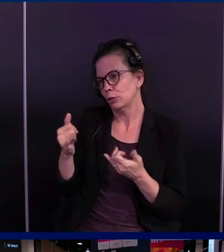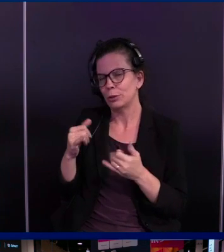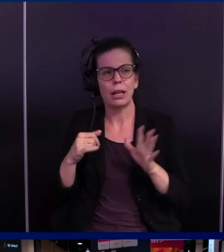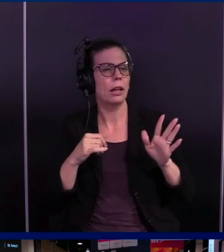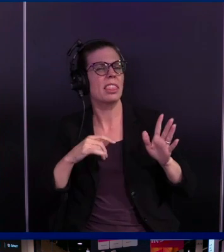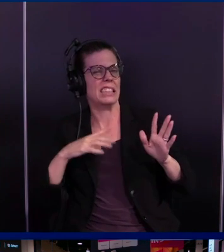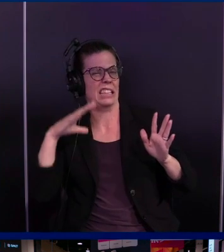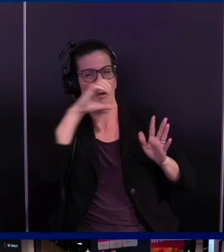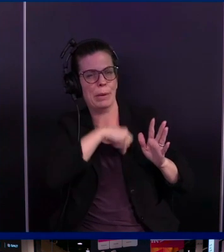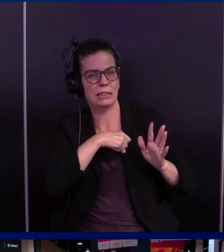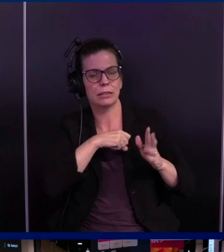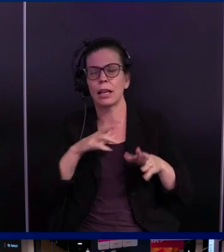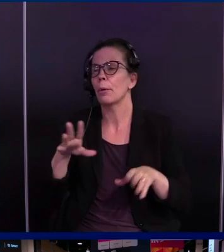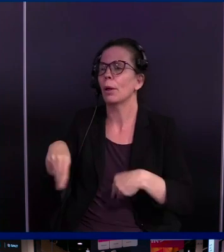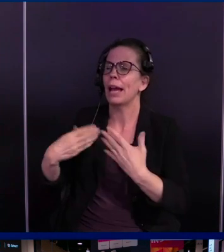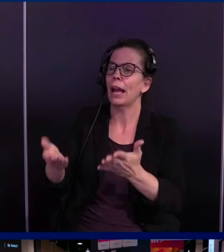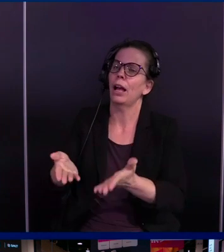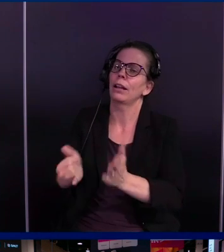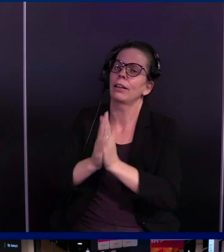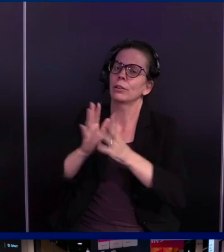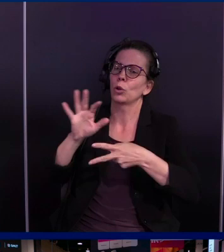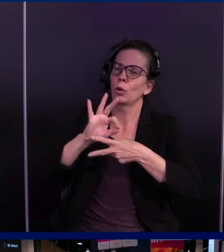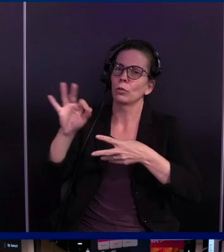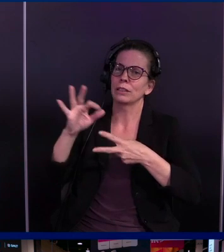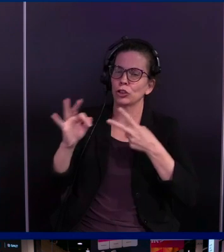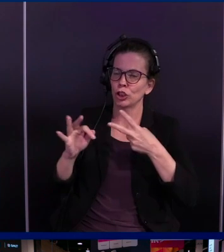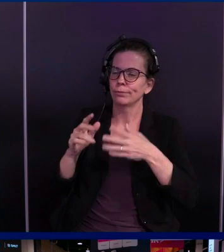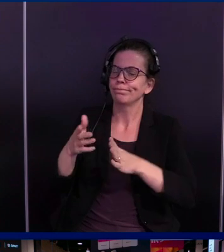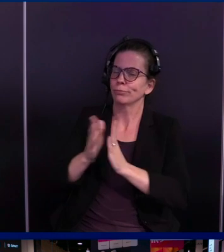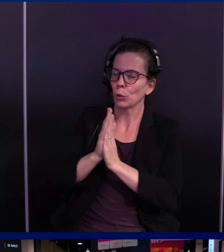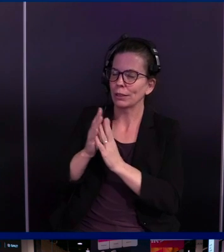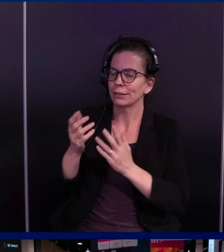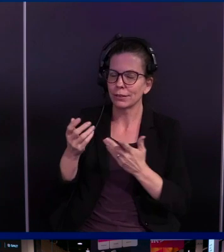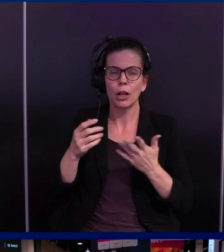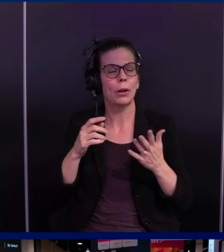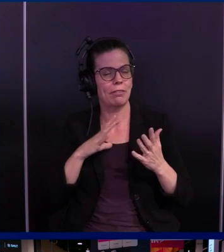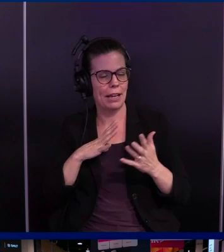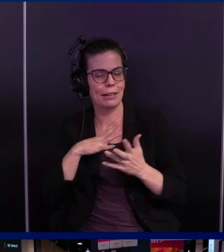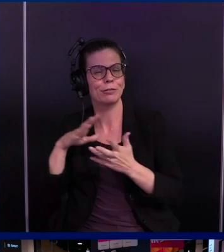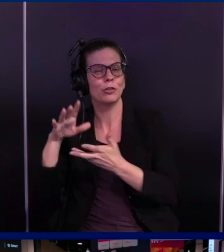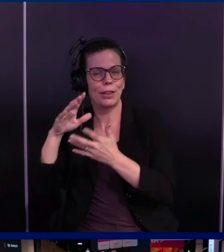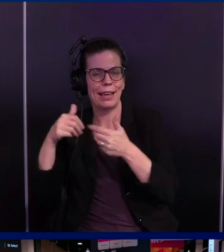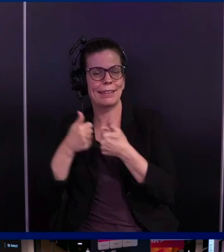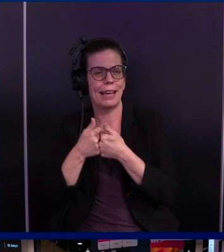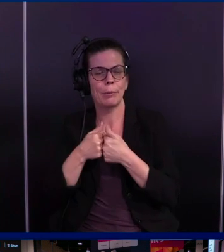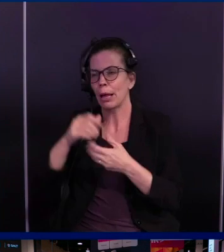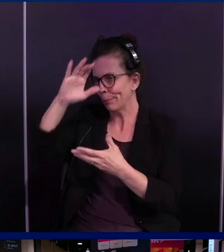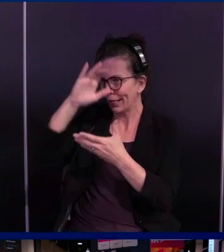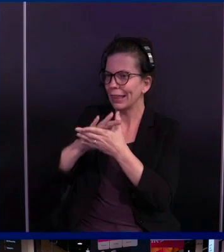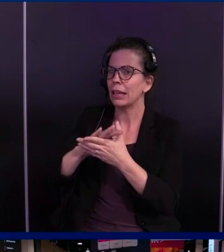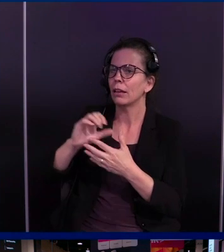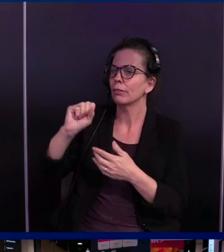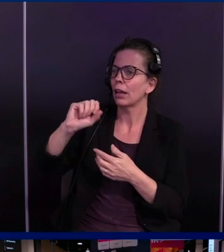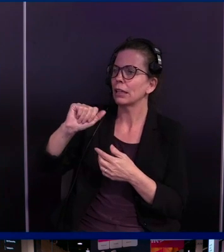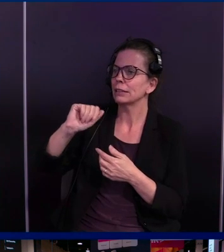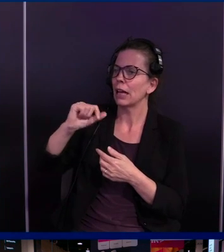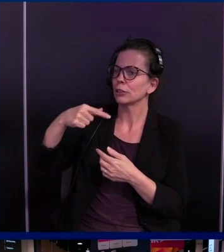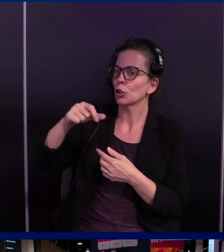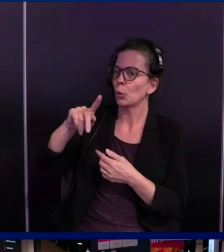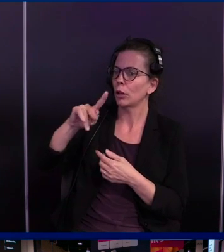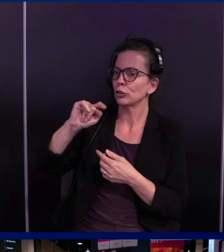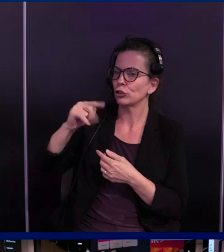put in a feature request for you with the Feature team. request, please. Yeah, look, with the Cloud Quest team. Believe. Yeah. Believe. Sasquatch. What about